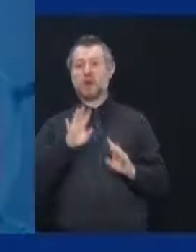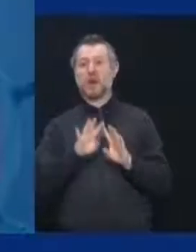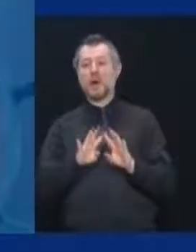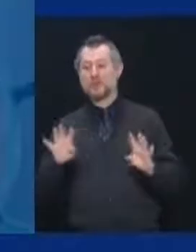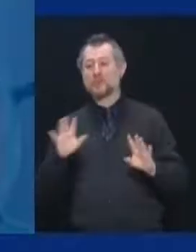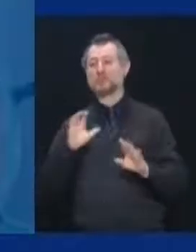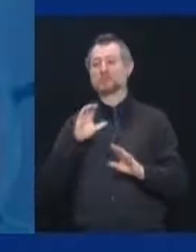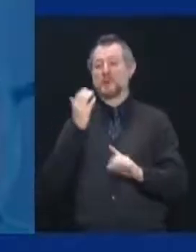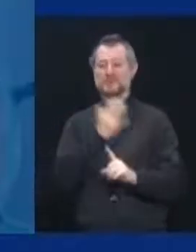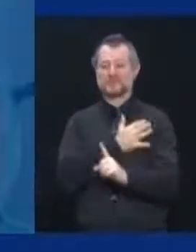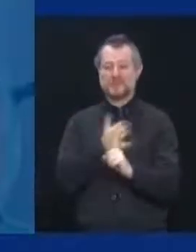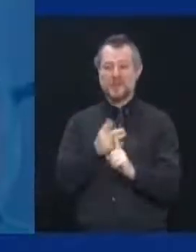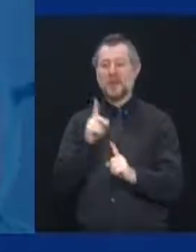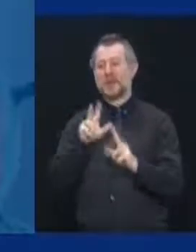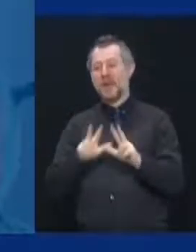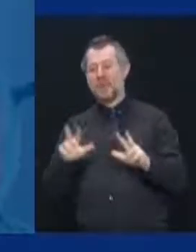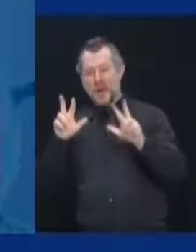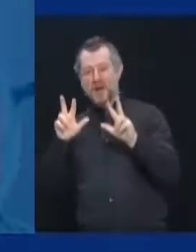Christmas, Kwanzaa,